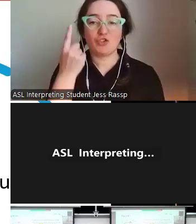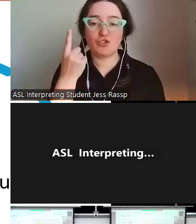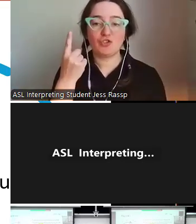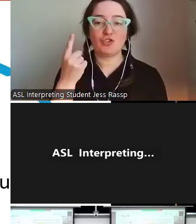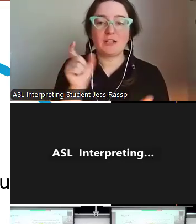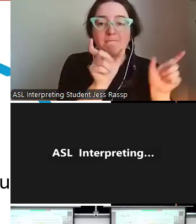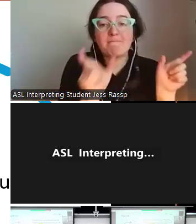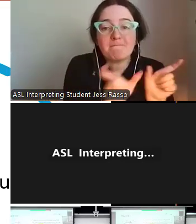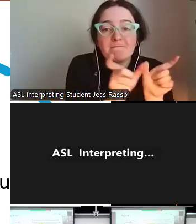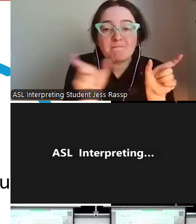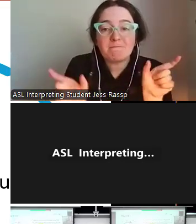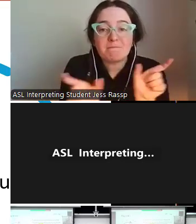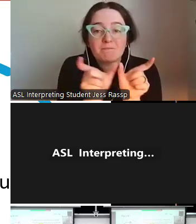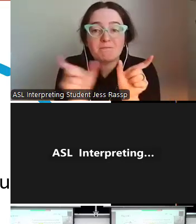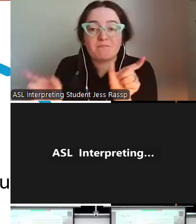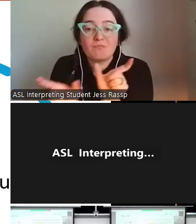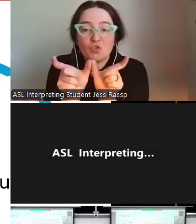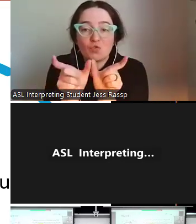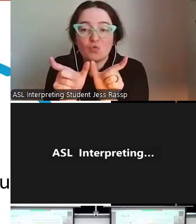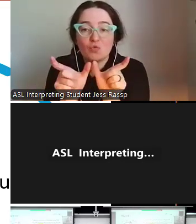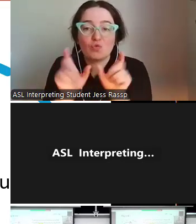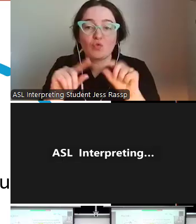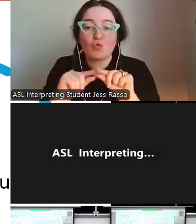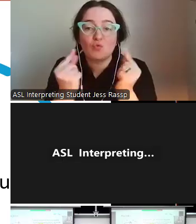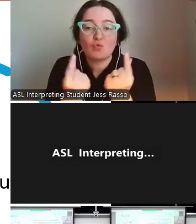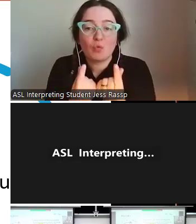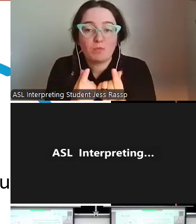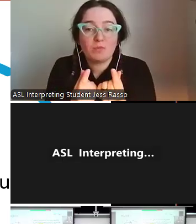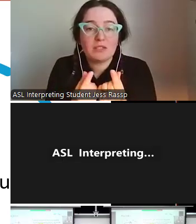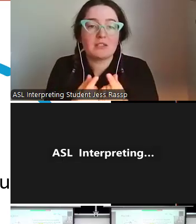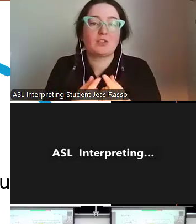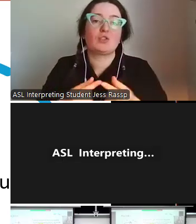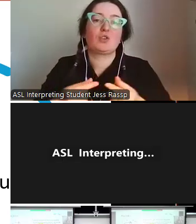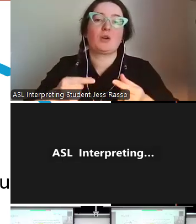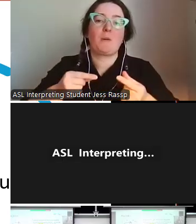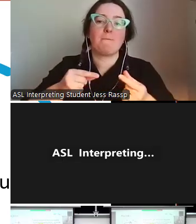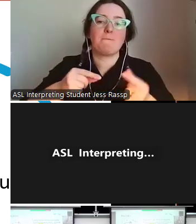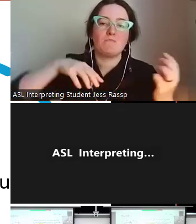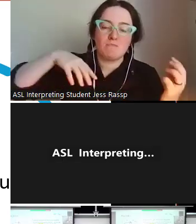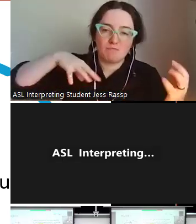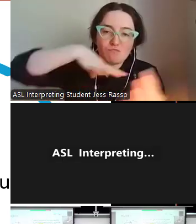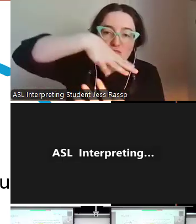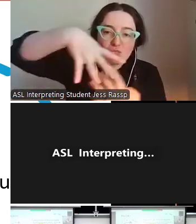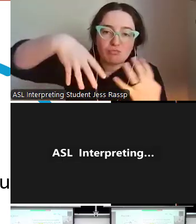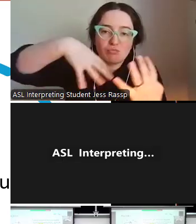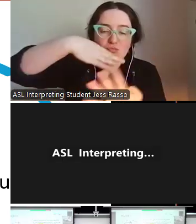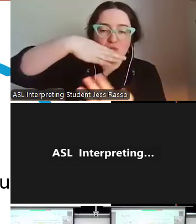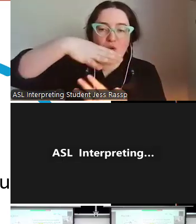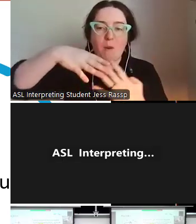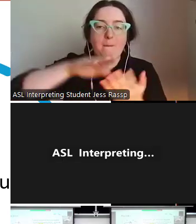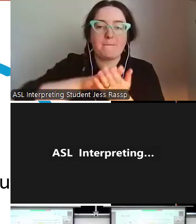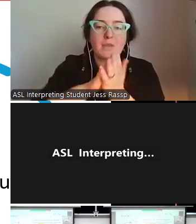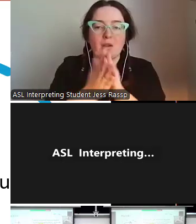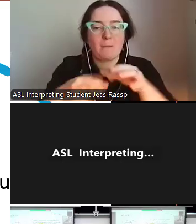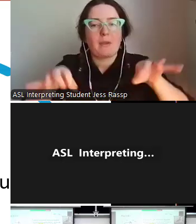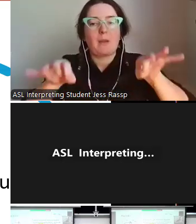chains that come off of this amino acid backbone. All right. They become important in